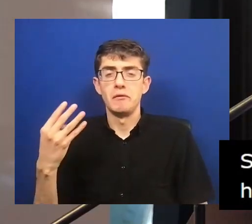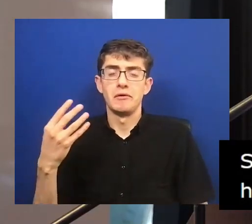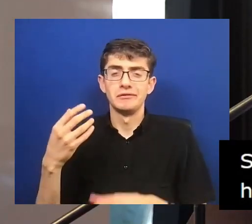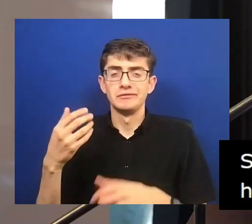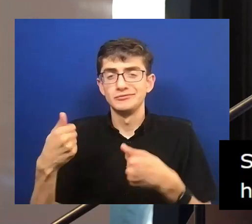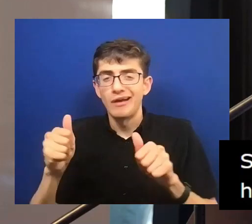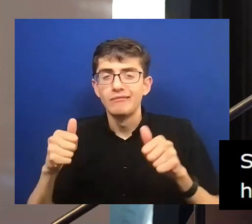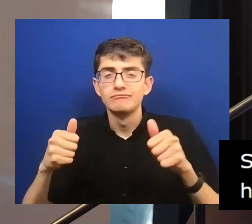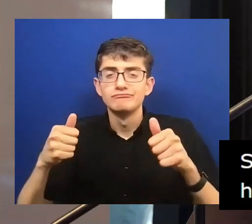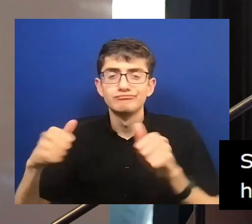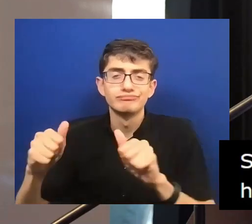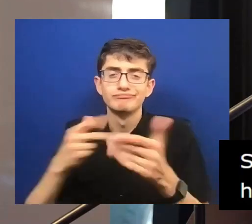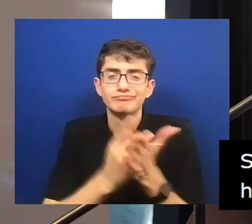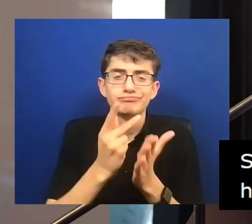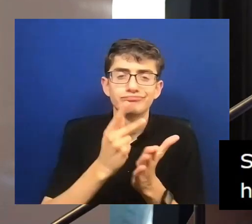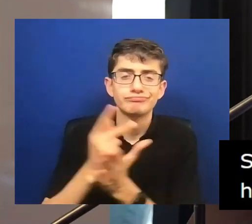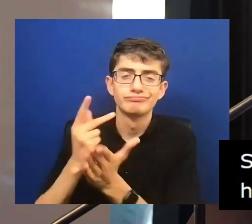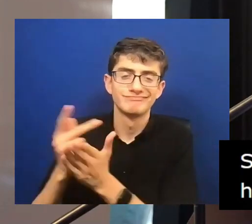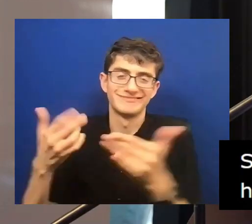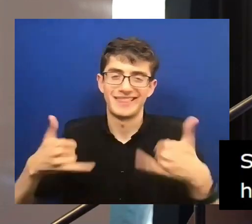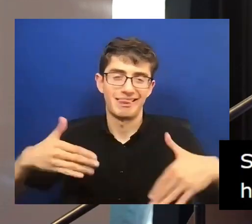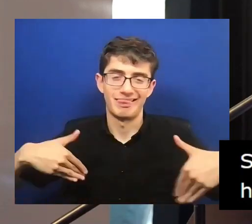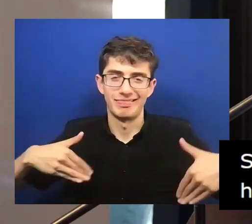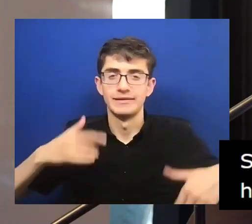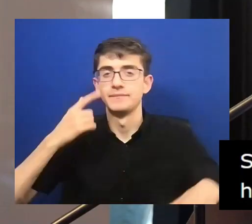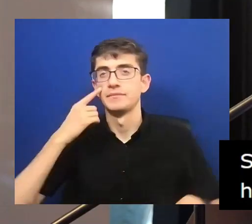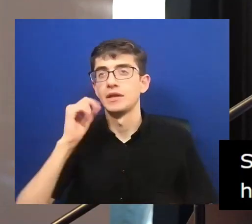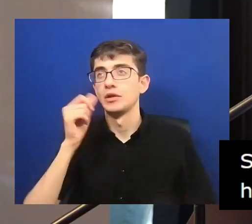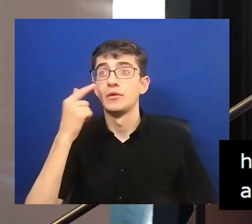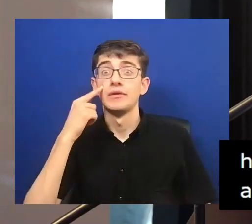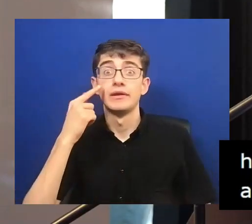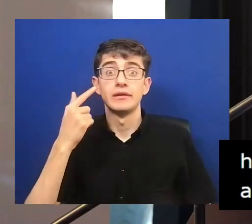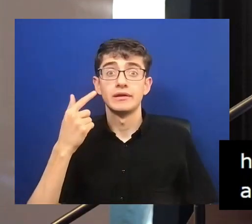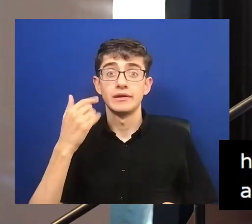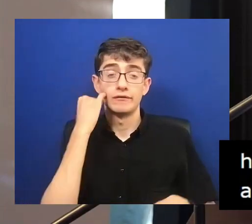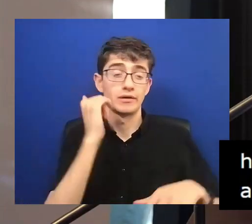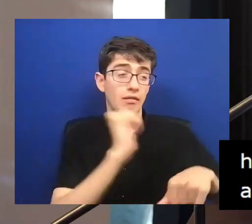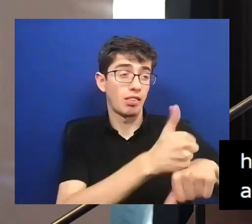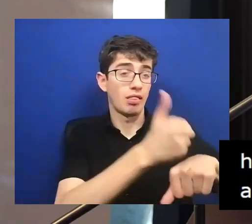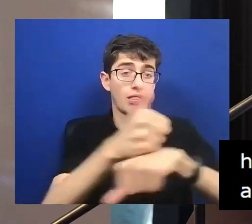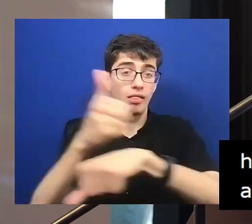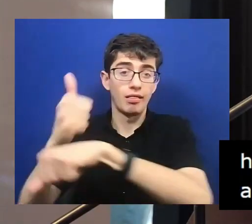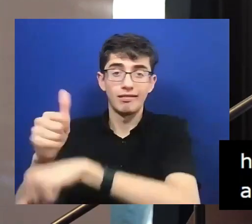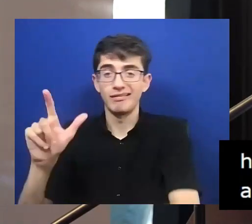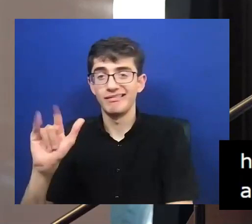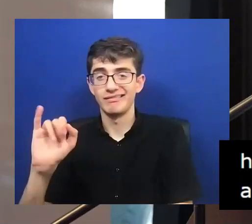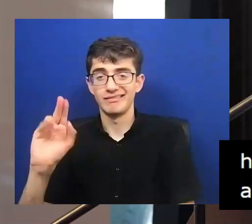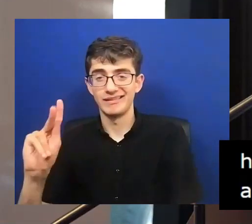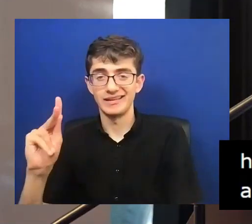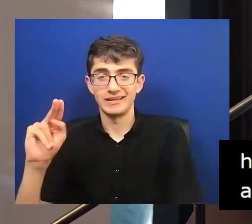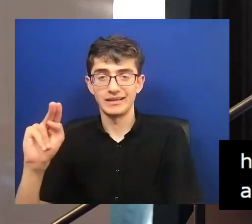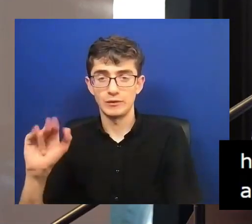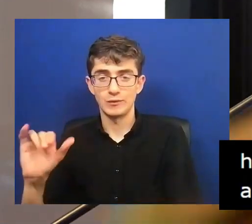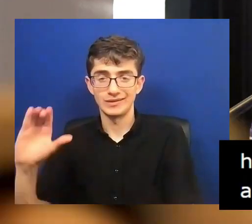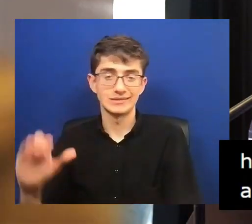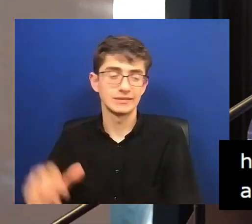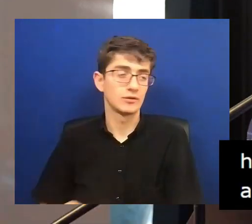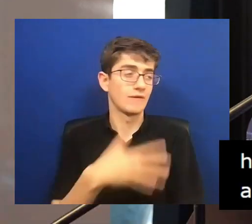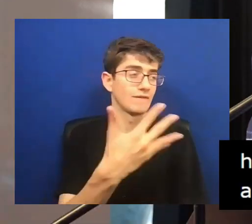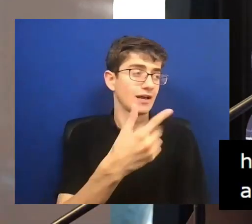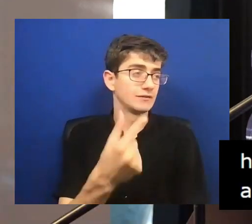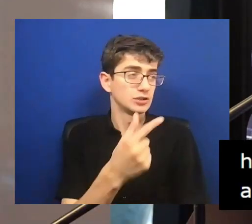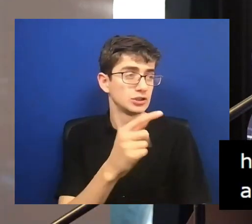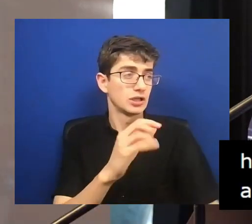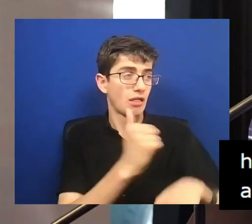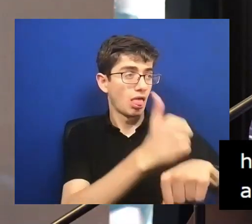it. I do not think that putting 5G kiosks everywhere or Link NYC gets us very far. I used to joke and said, do I need